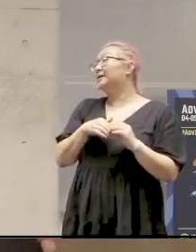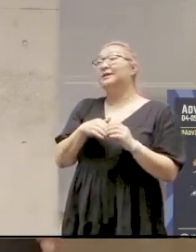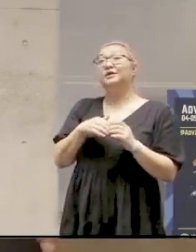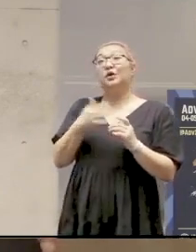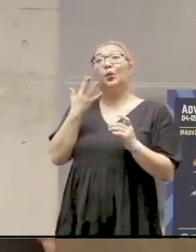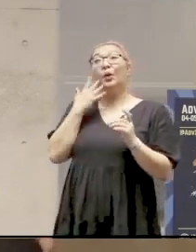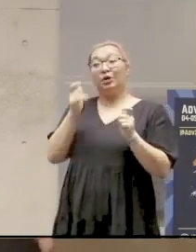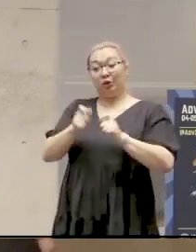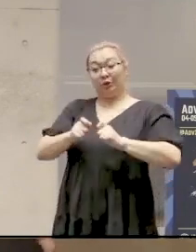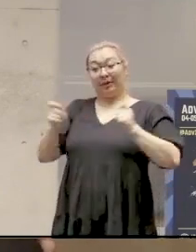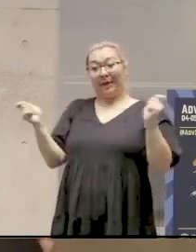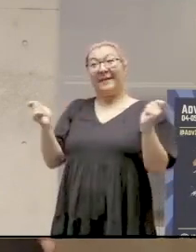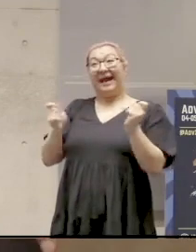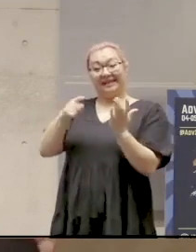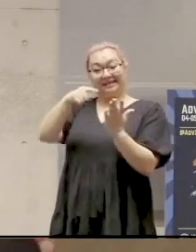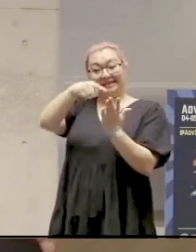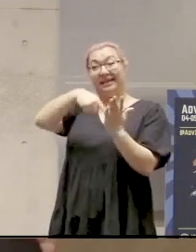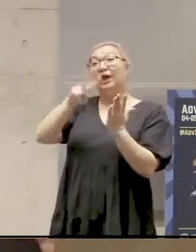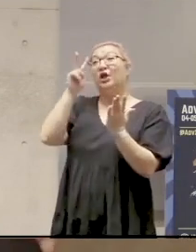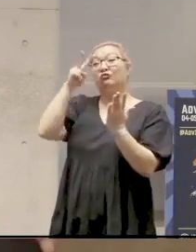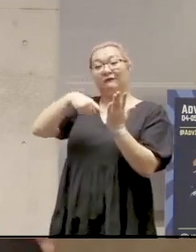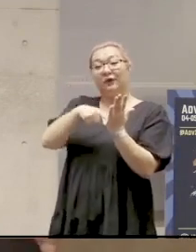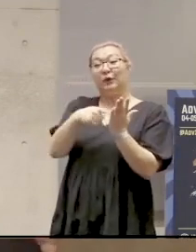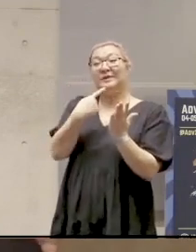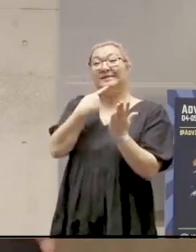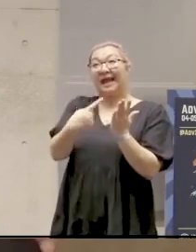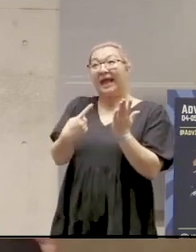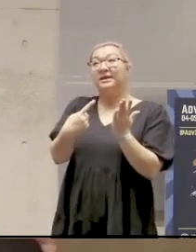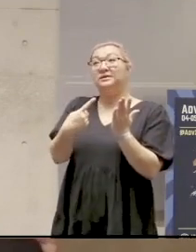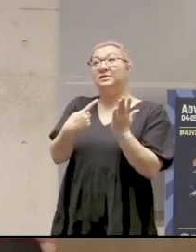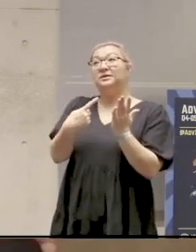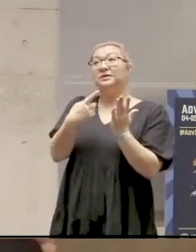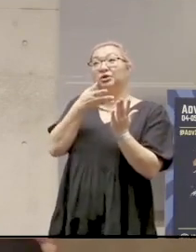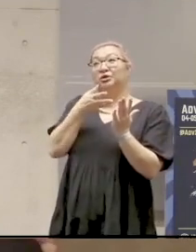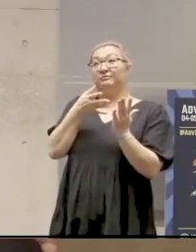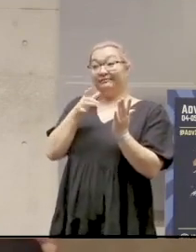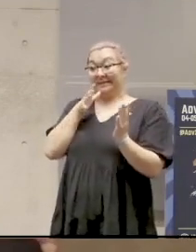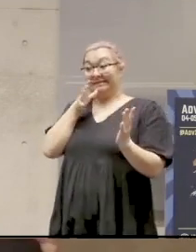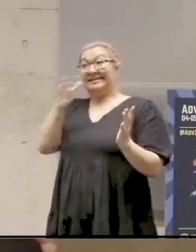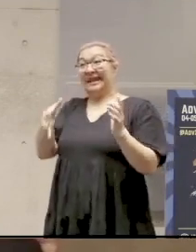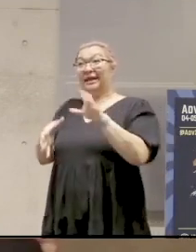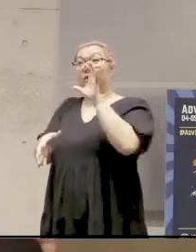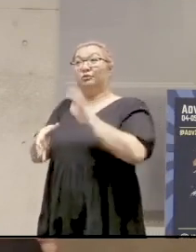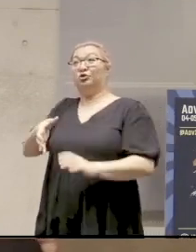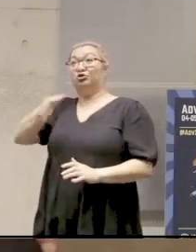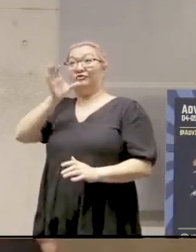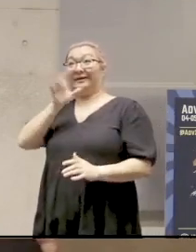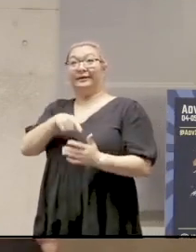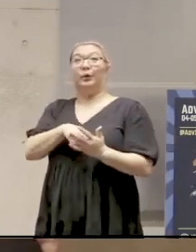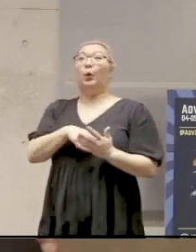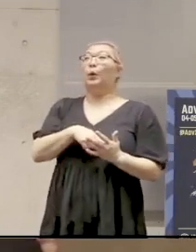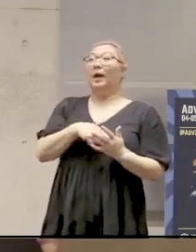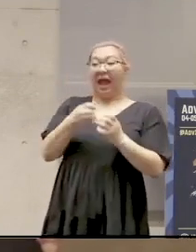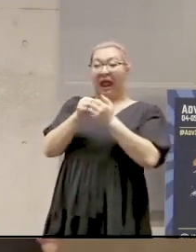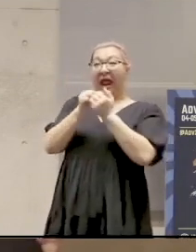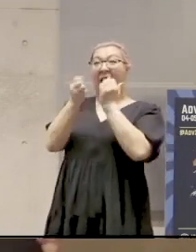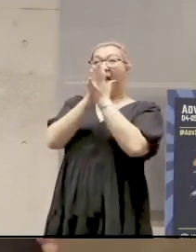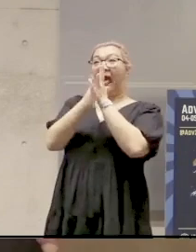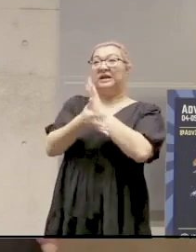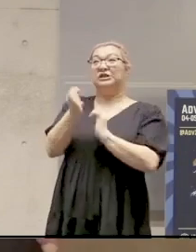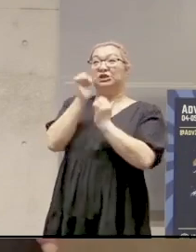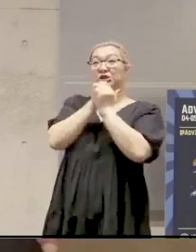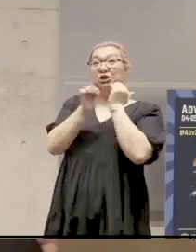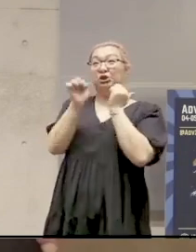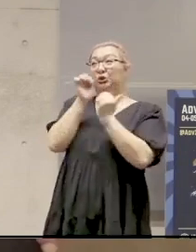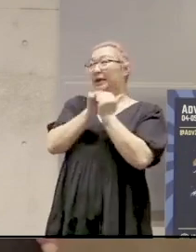glass, crawling naked across a field of rusty needles. Oh, hi there. You've just joined us in the middle of our weekly game